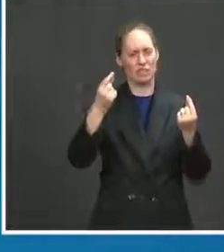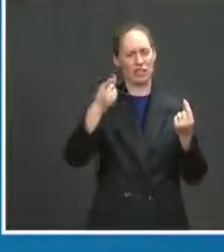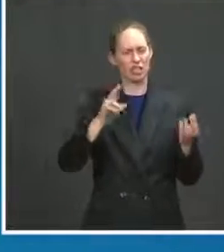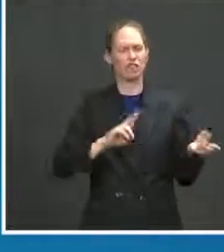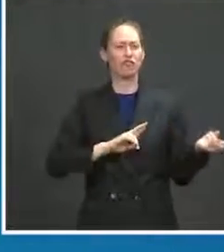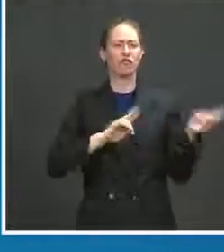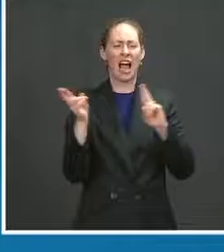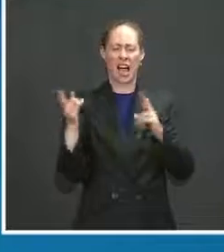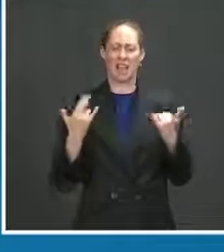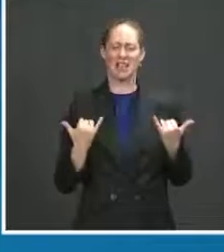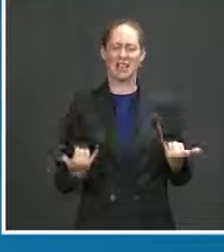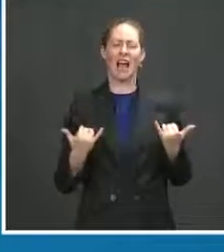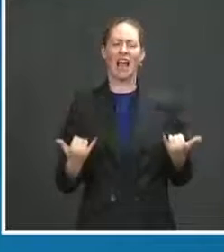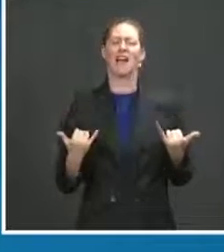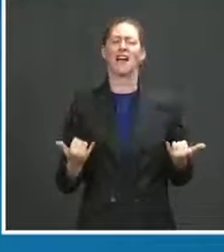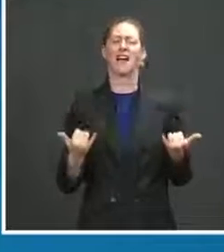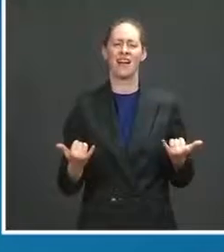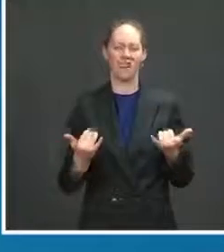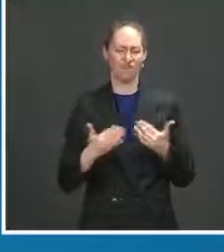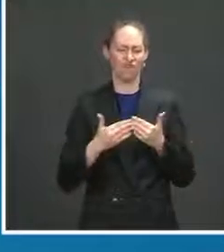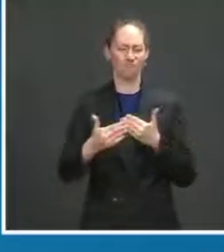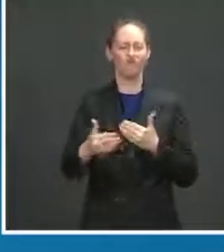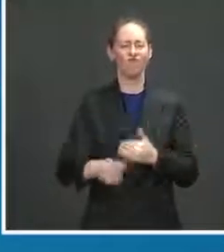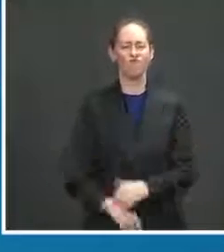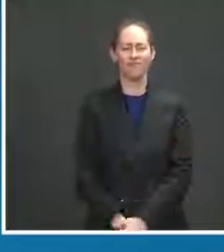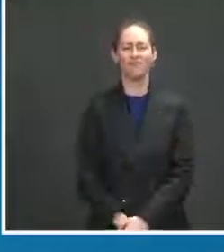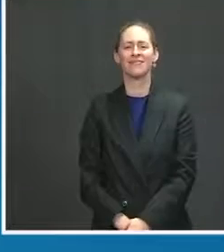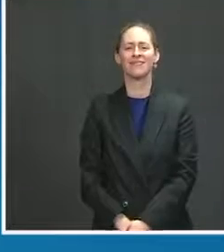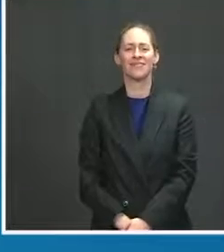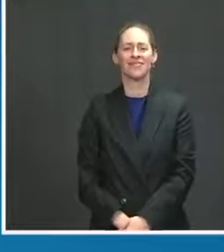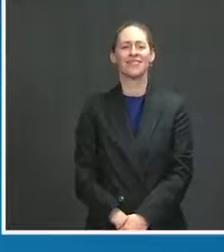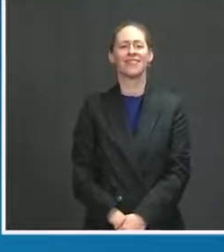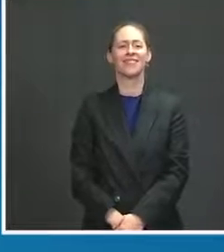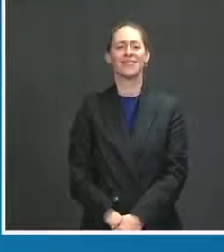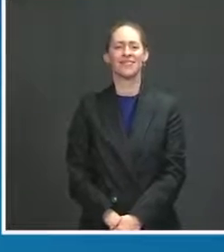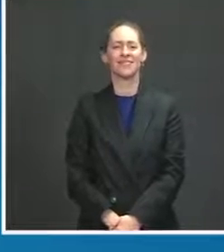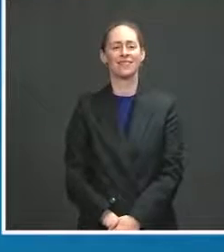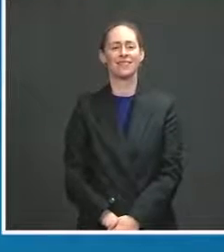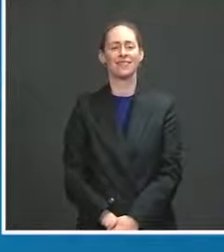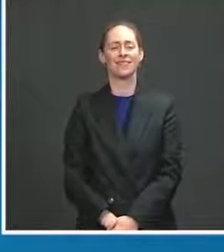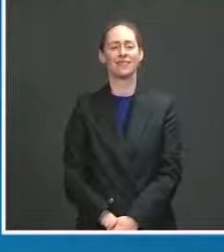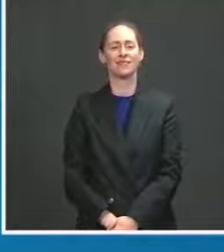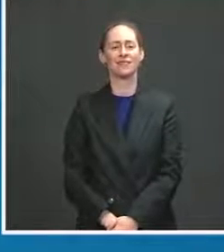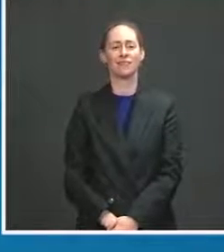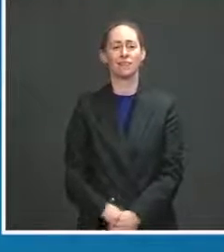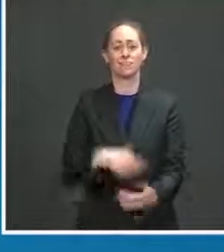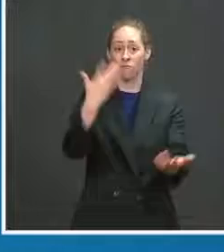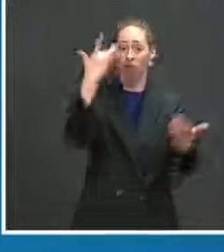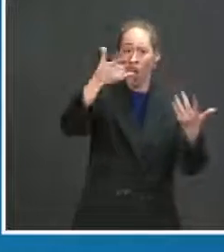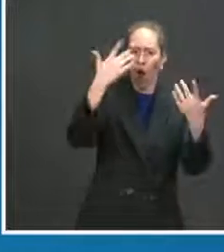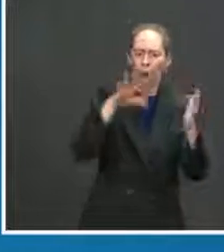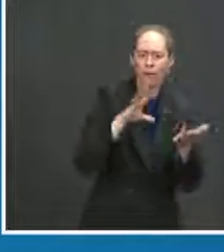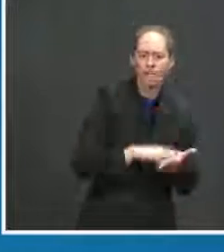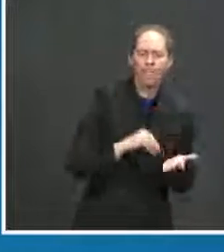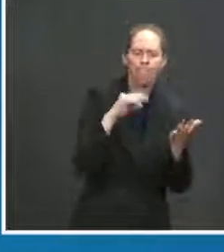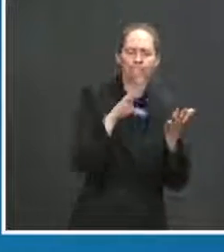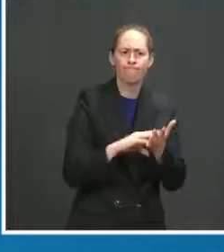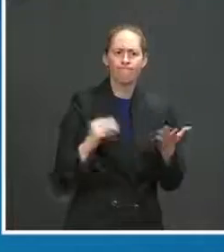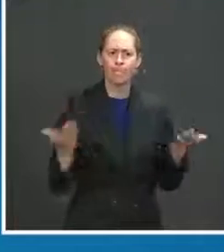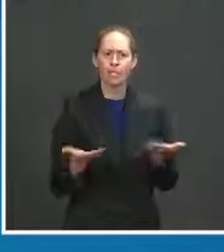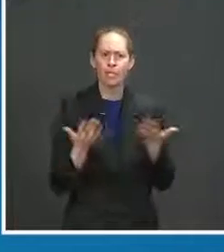era. And it is not only because of the knowledge and the skills you gained